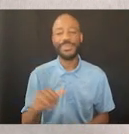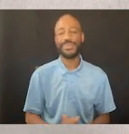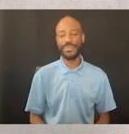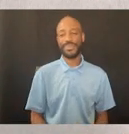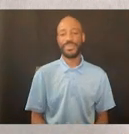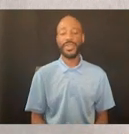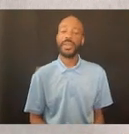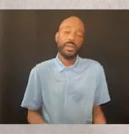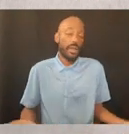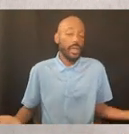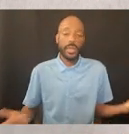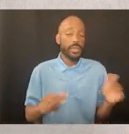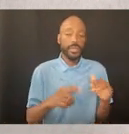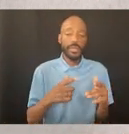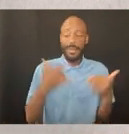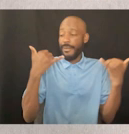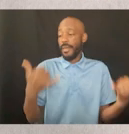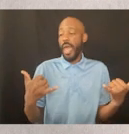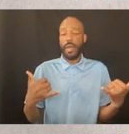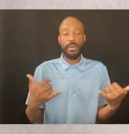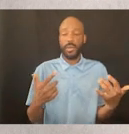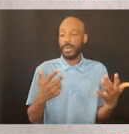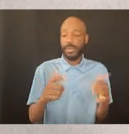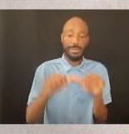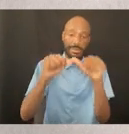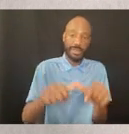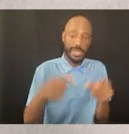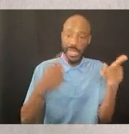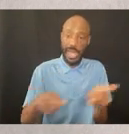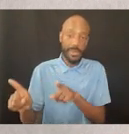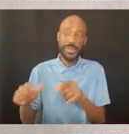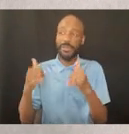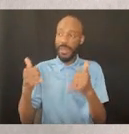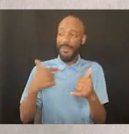It keeps happening. So there's actually more hats than this now in the collection, but